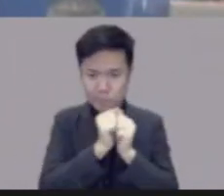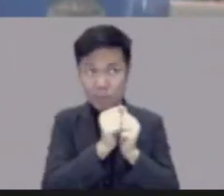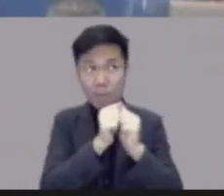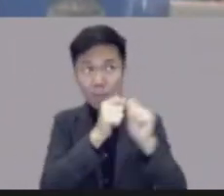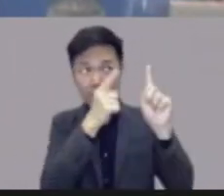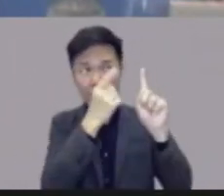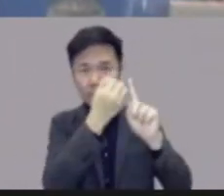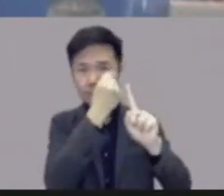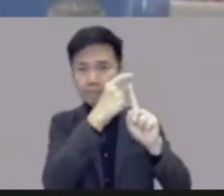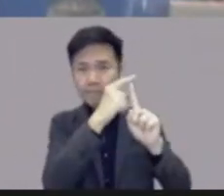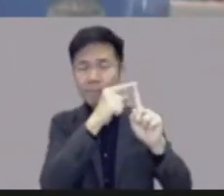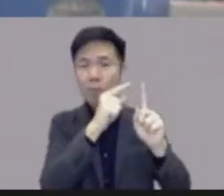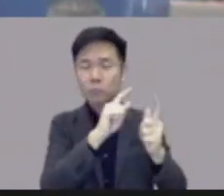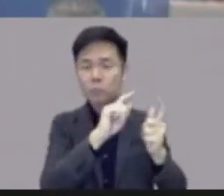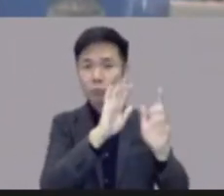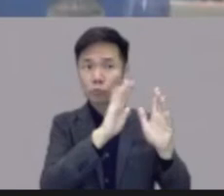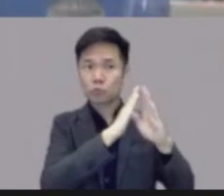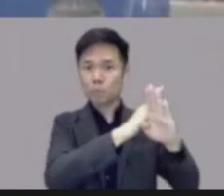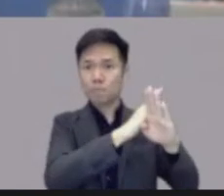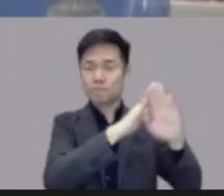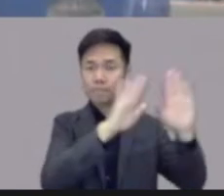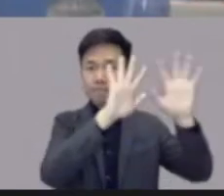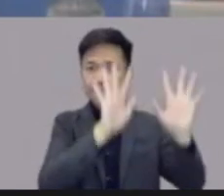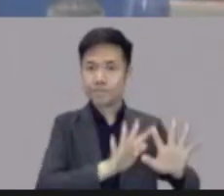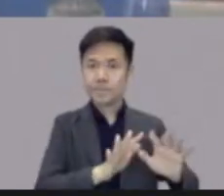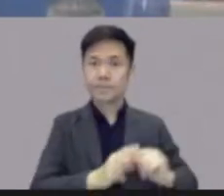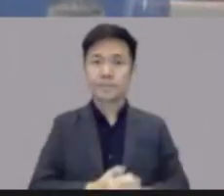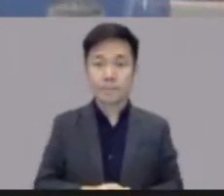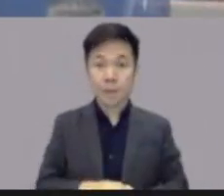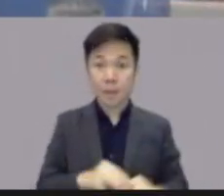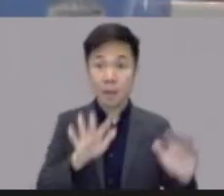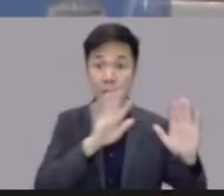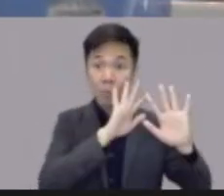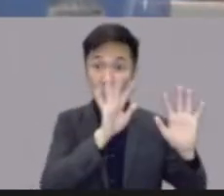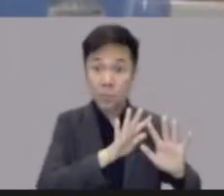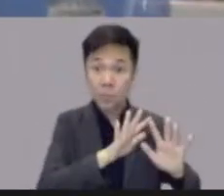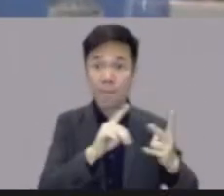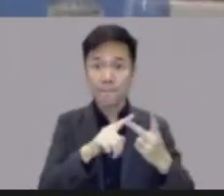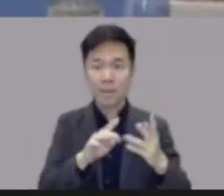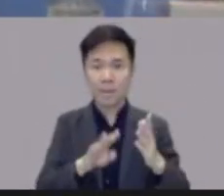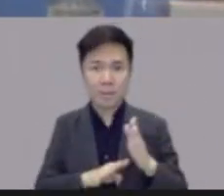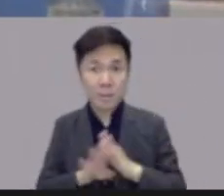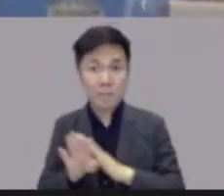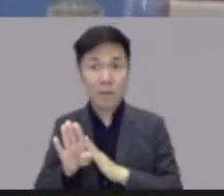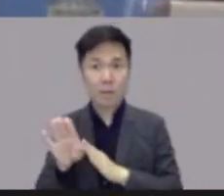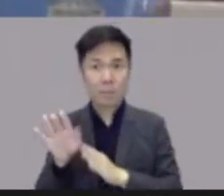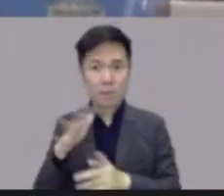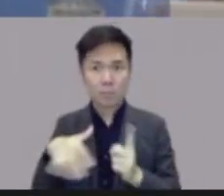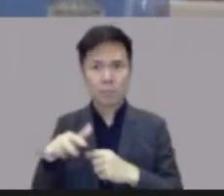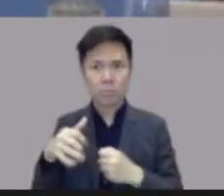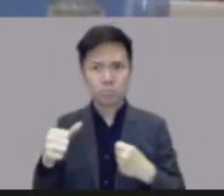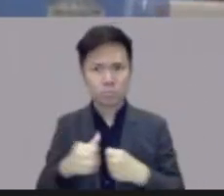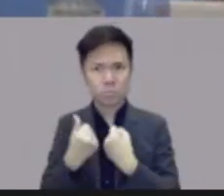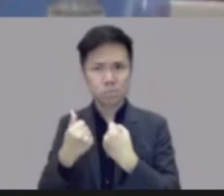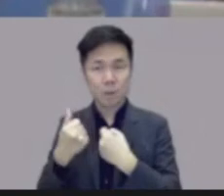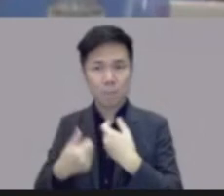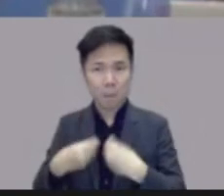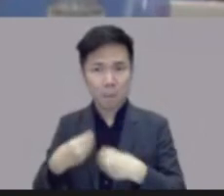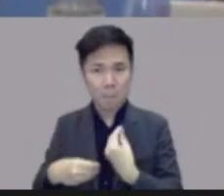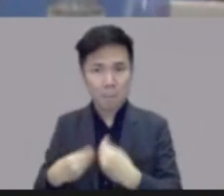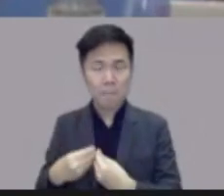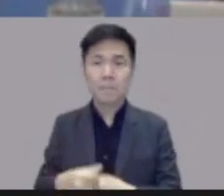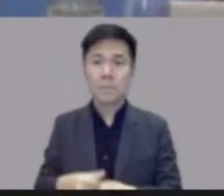the increasing urgency and the complexity of environmental and development challenges facing the region enhanced Regional